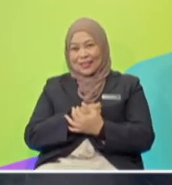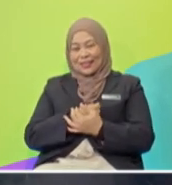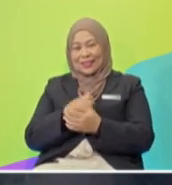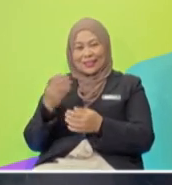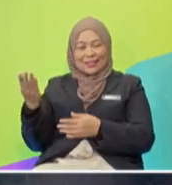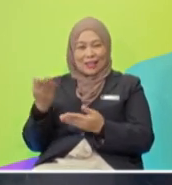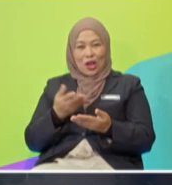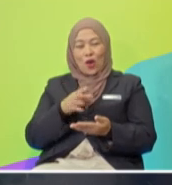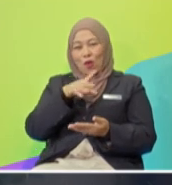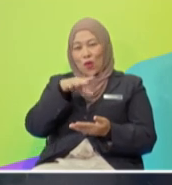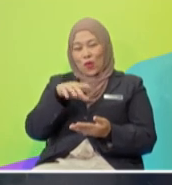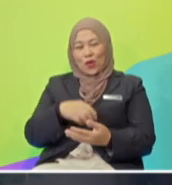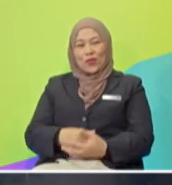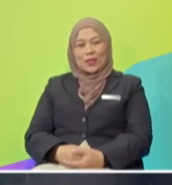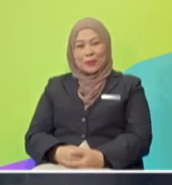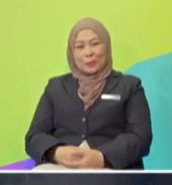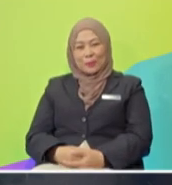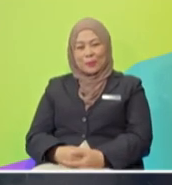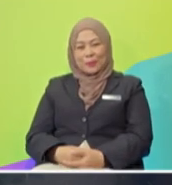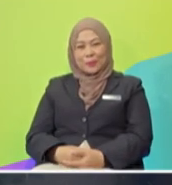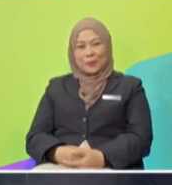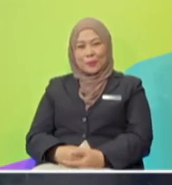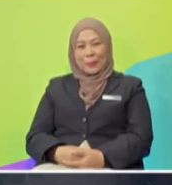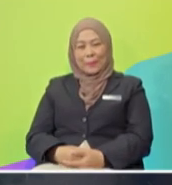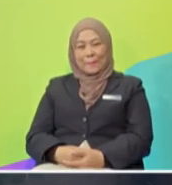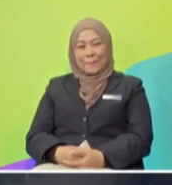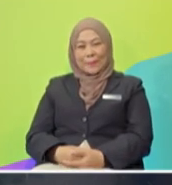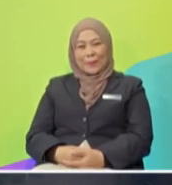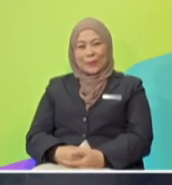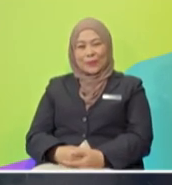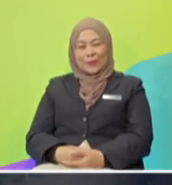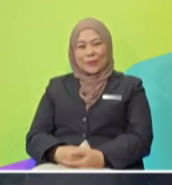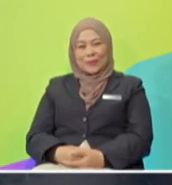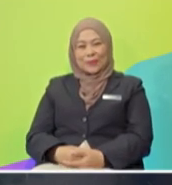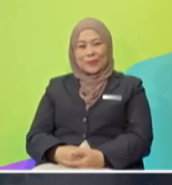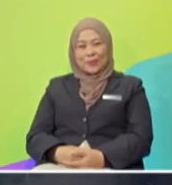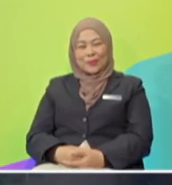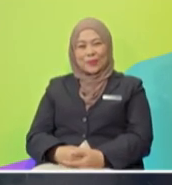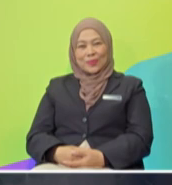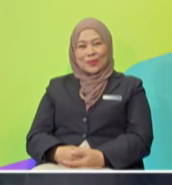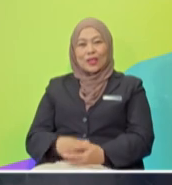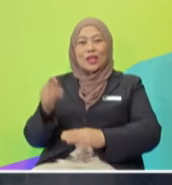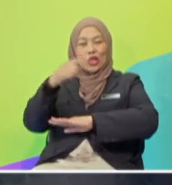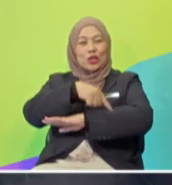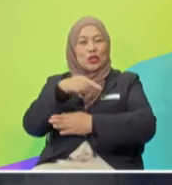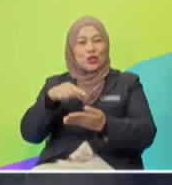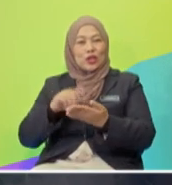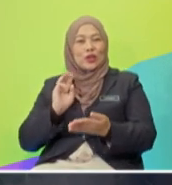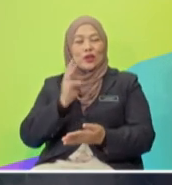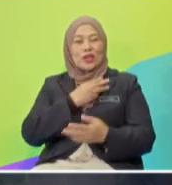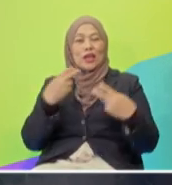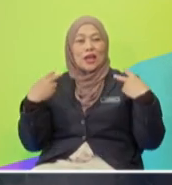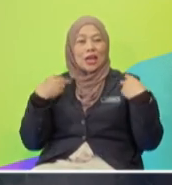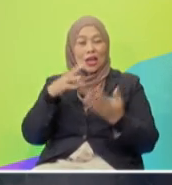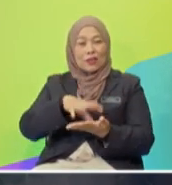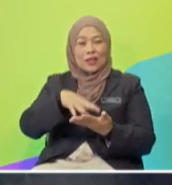Okay. Teacher, could you please share with us a summary on what we have just learned today? Okay, today we have learned about